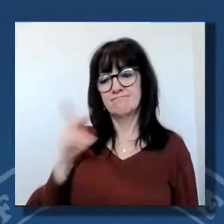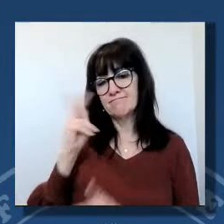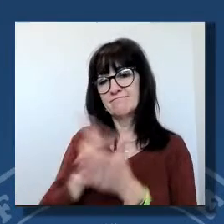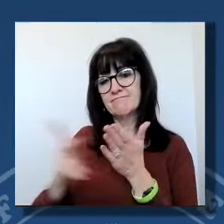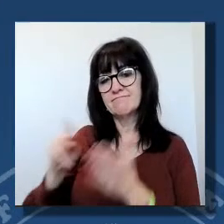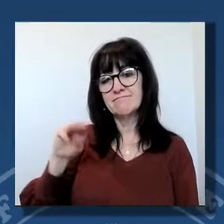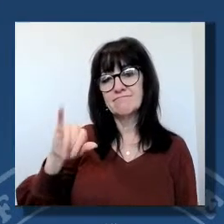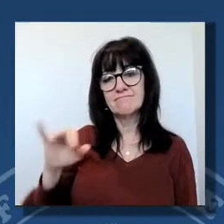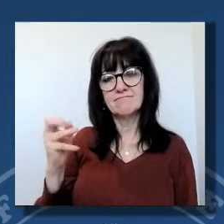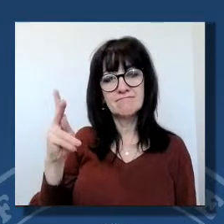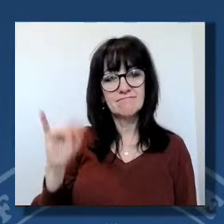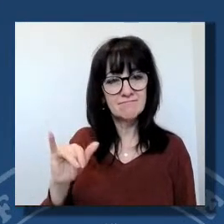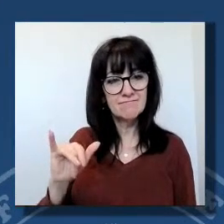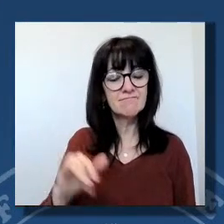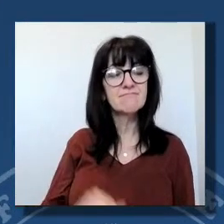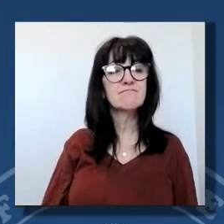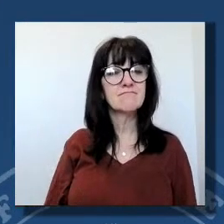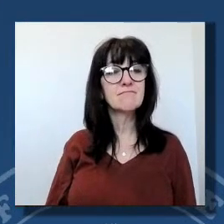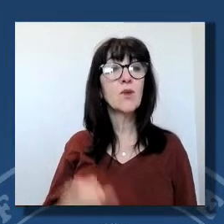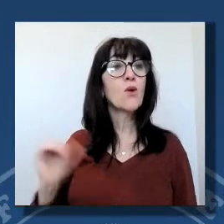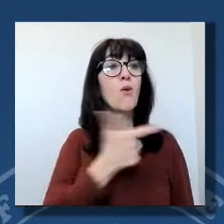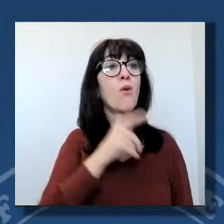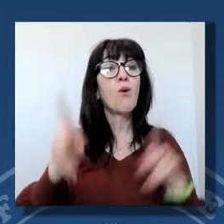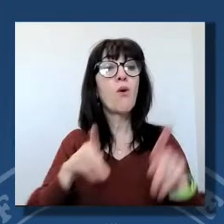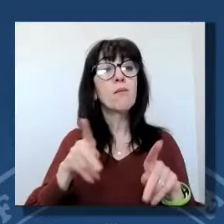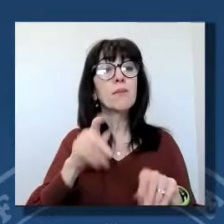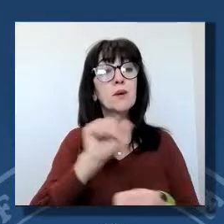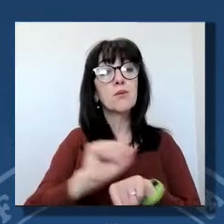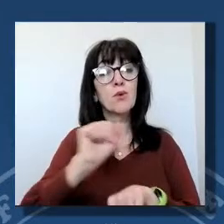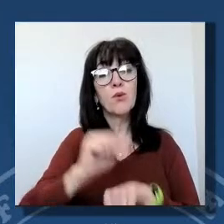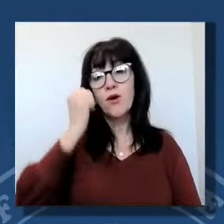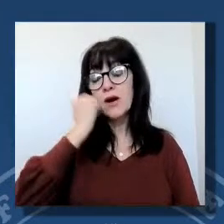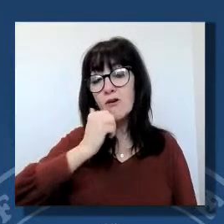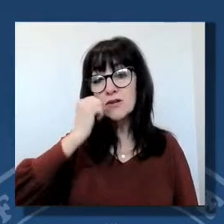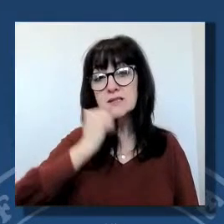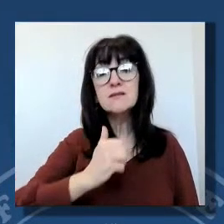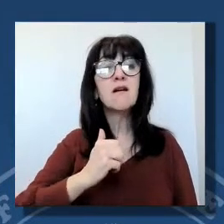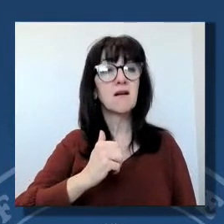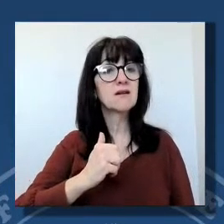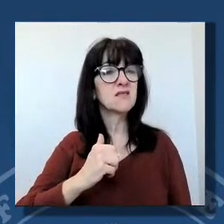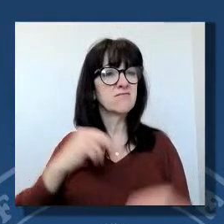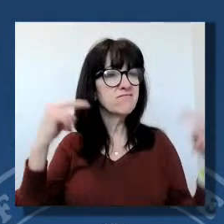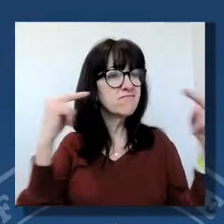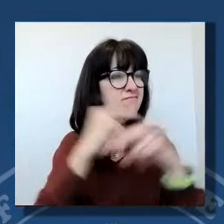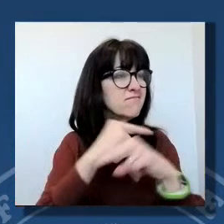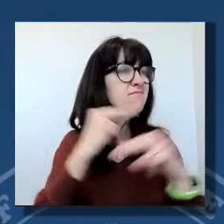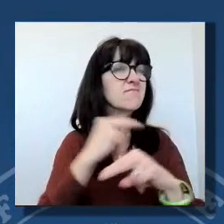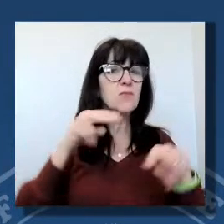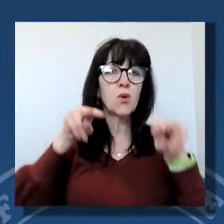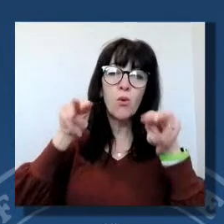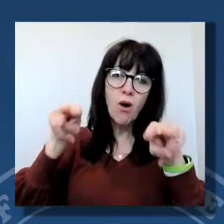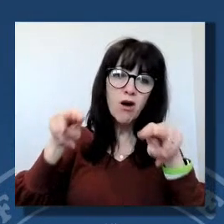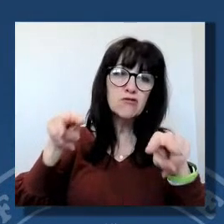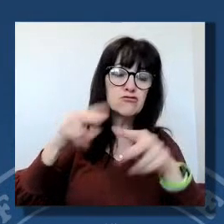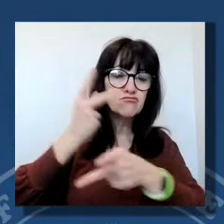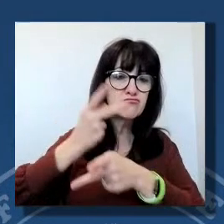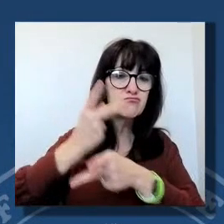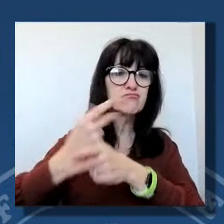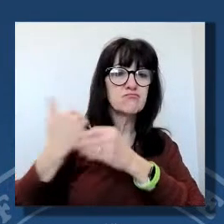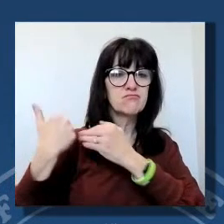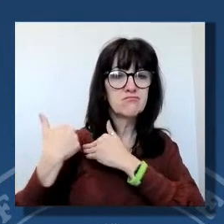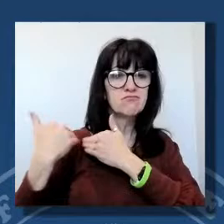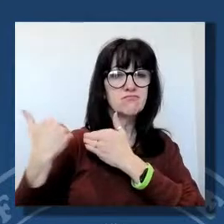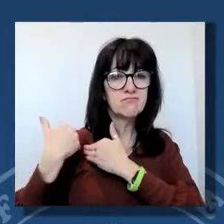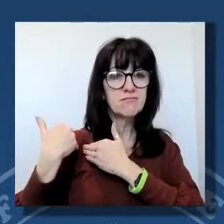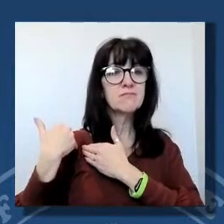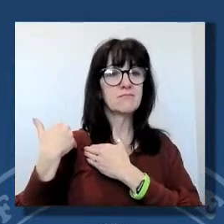All the folks that we have that work every day on our highways and byways at DelDOT, those of you who work for vehicle